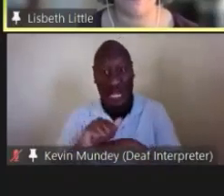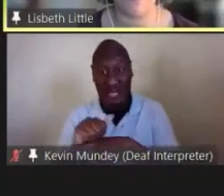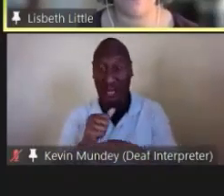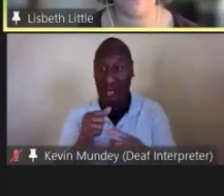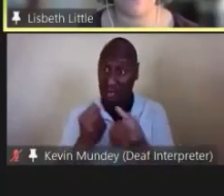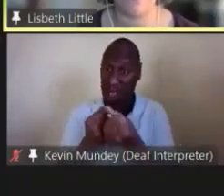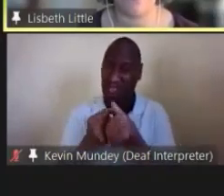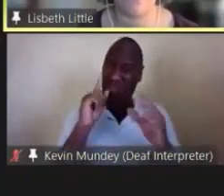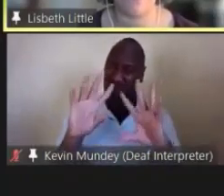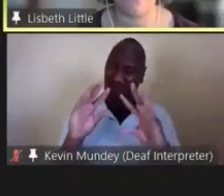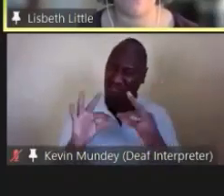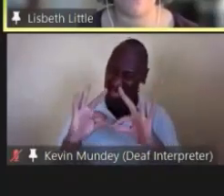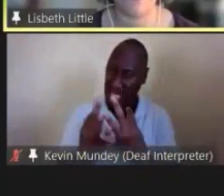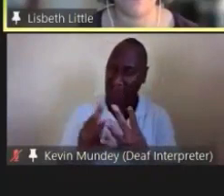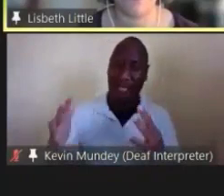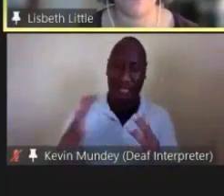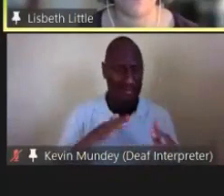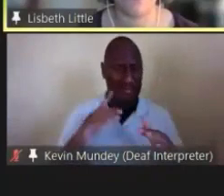children.